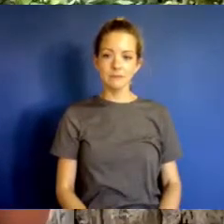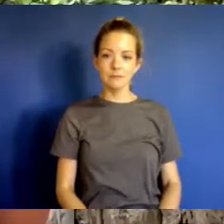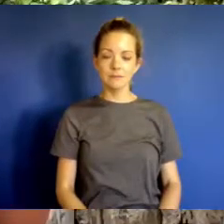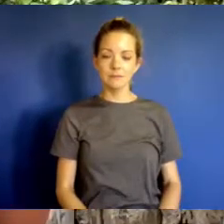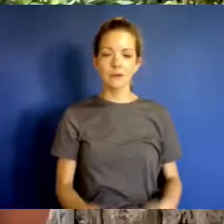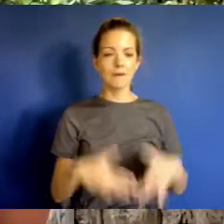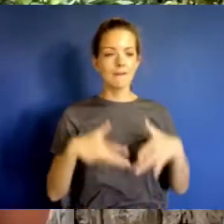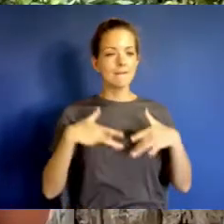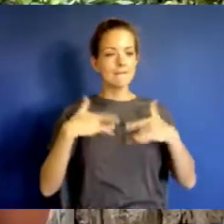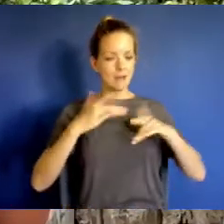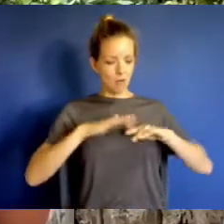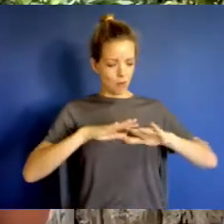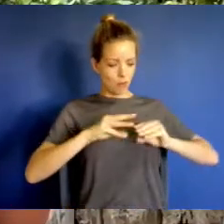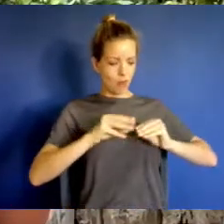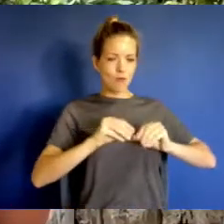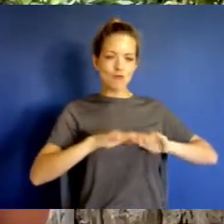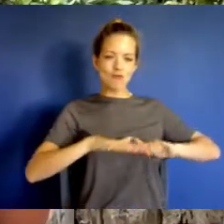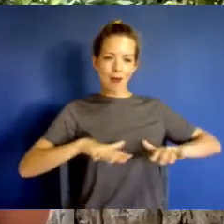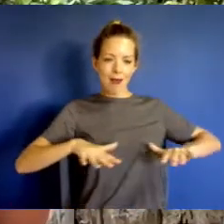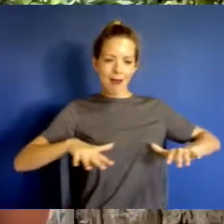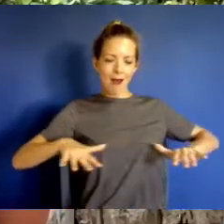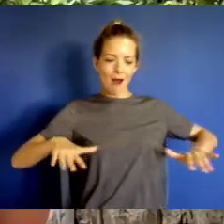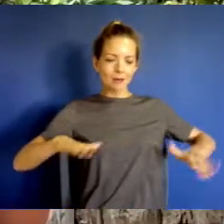Feel the ground beneath your feet again.